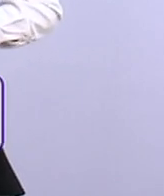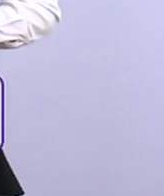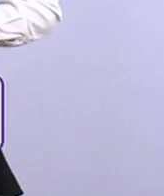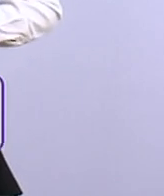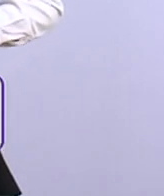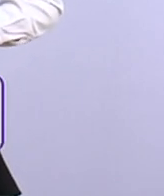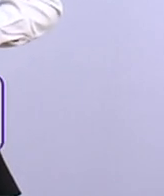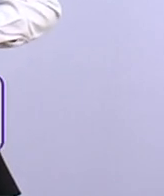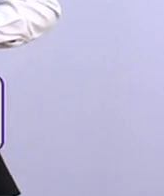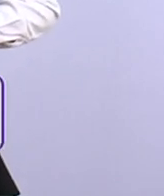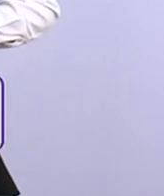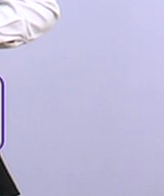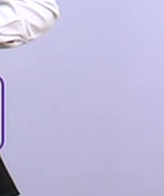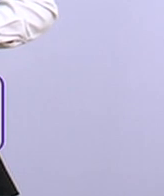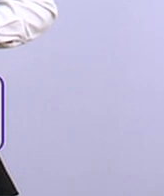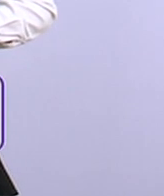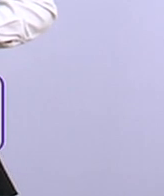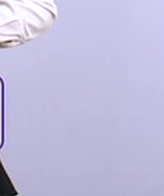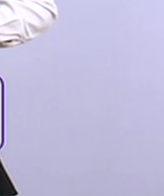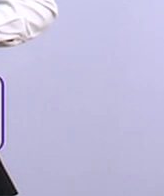think about this one?